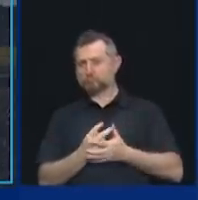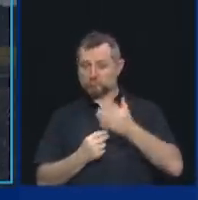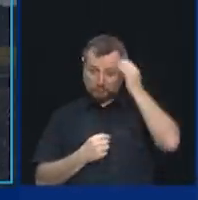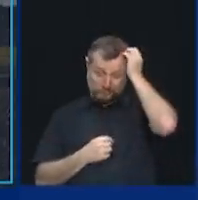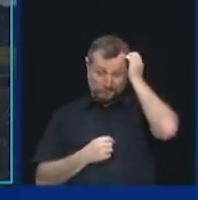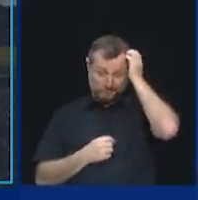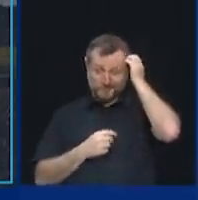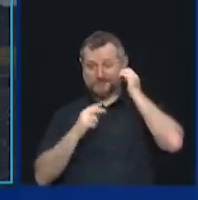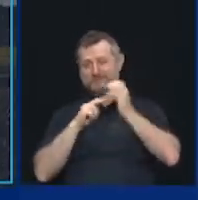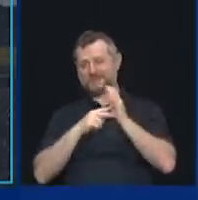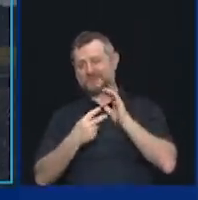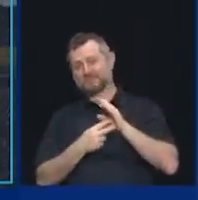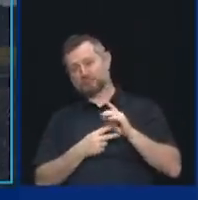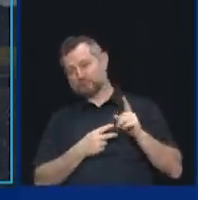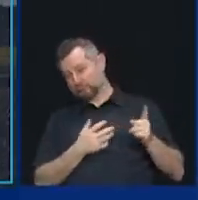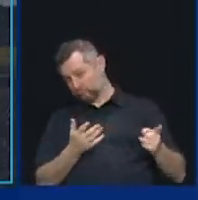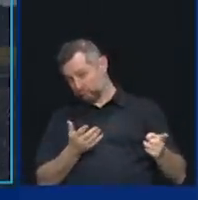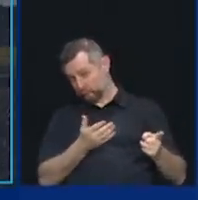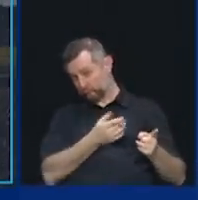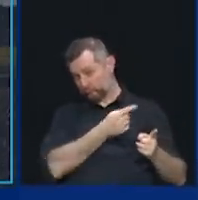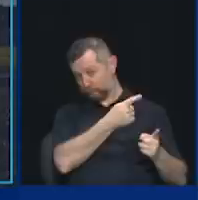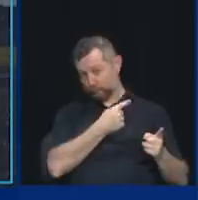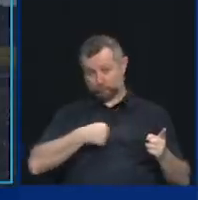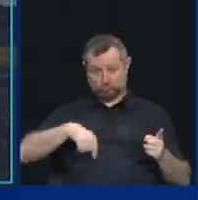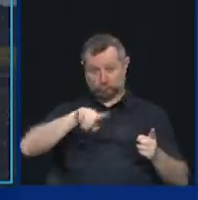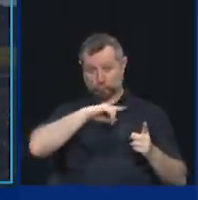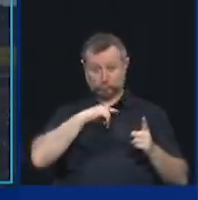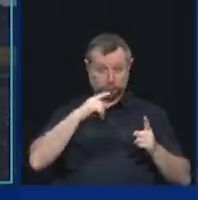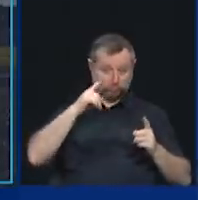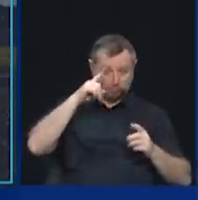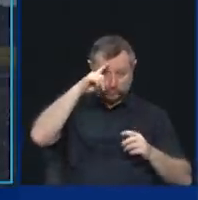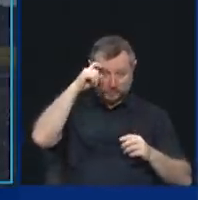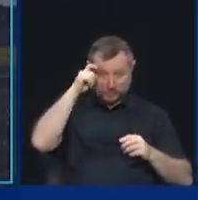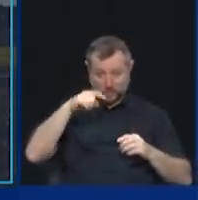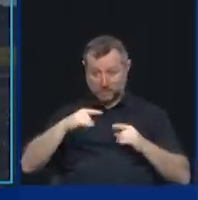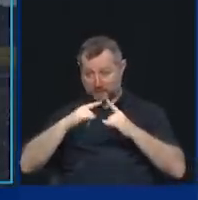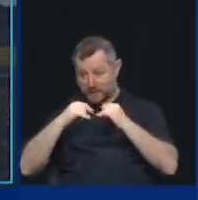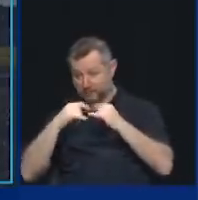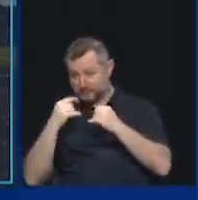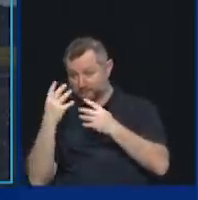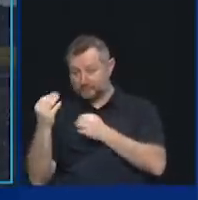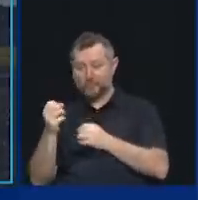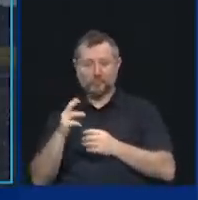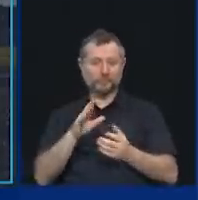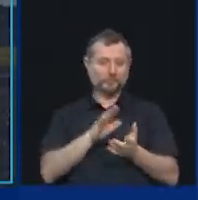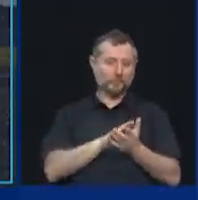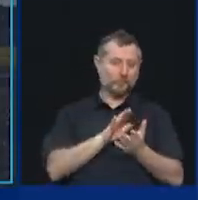allow us to align camp and school guidance.